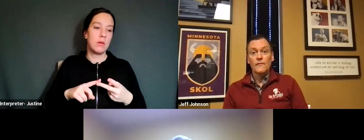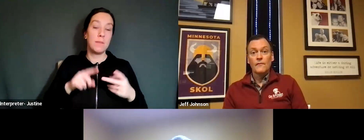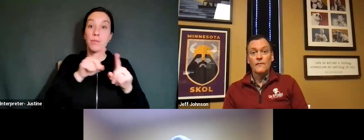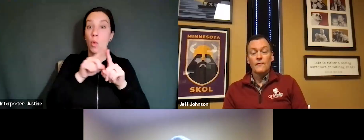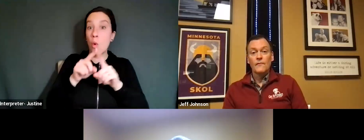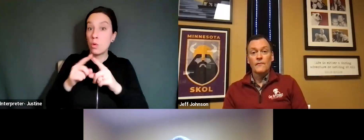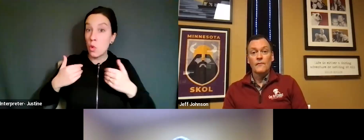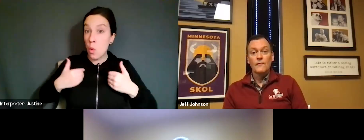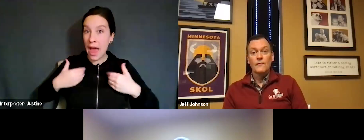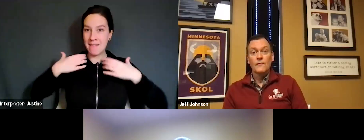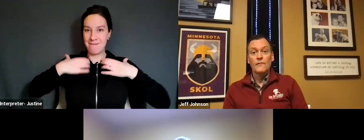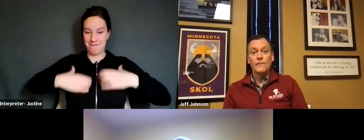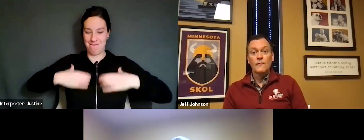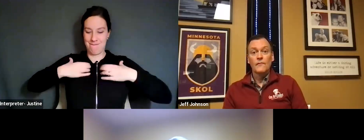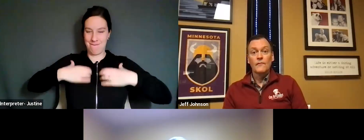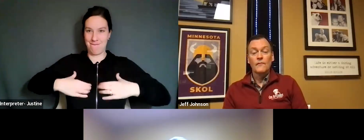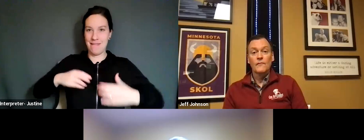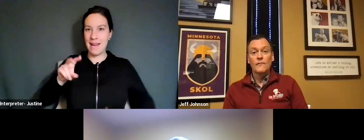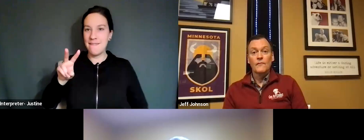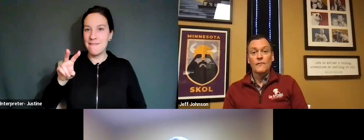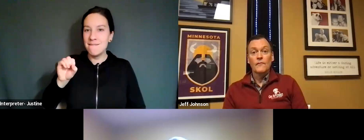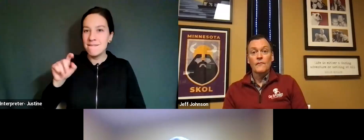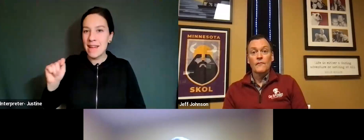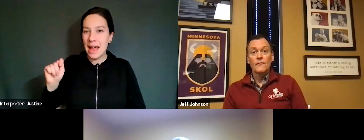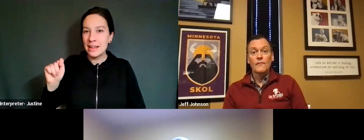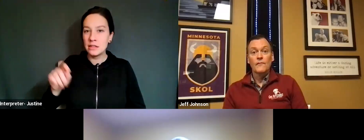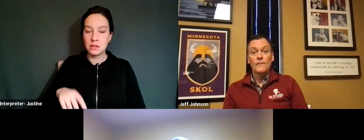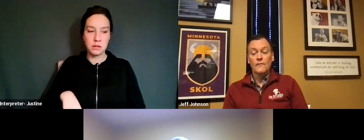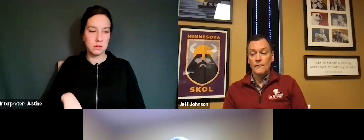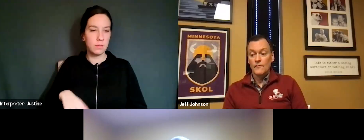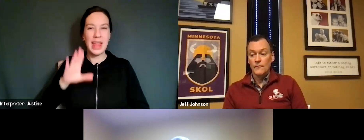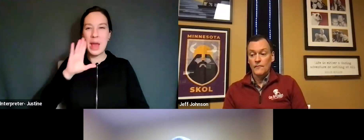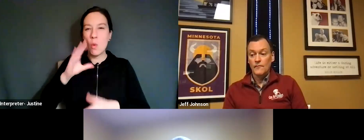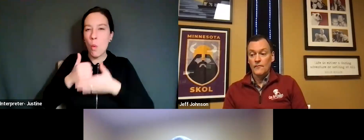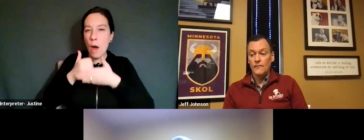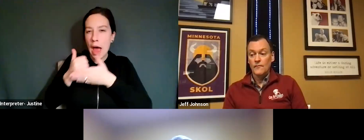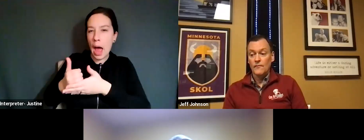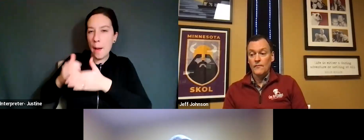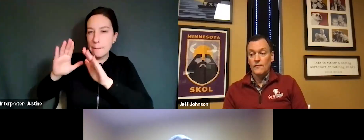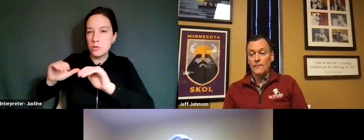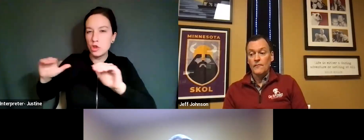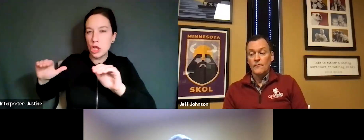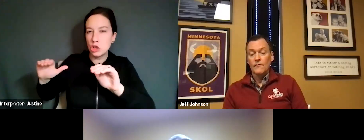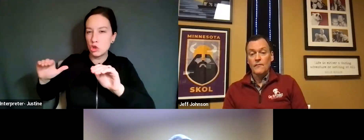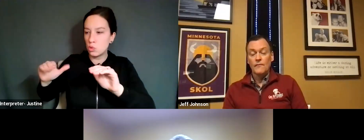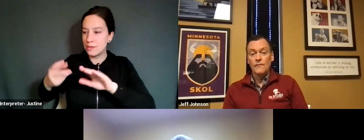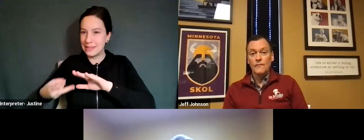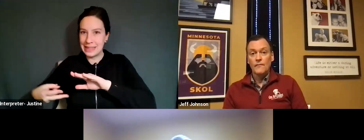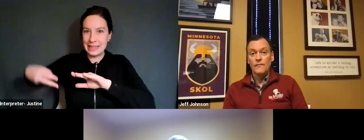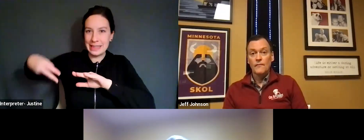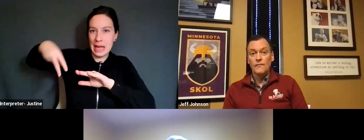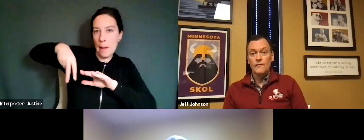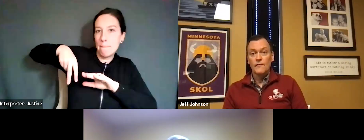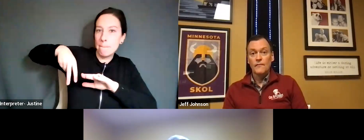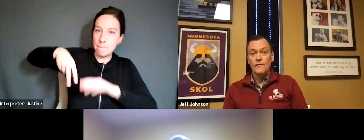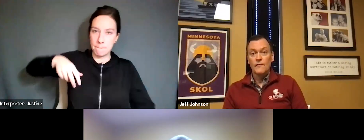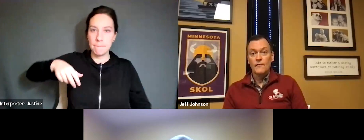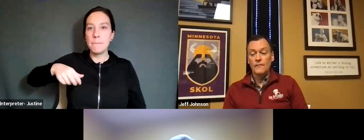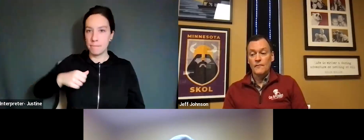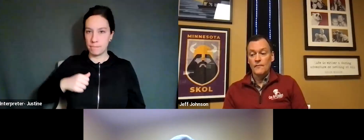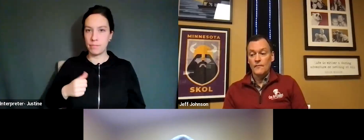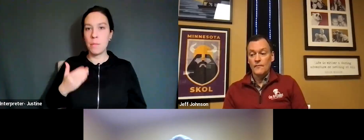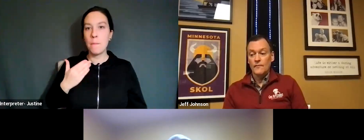now, with a handle to help get some children up and walking and provide a little bit of counterbalance when needed, maybe post-surgery